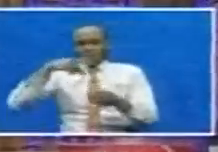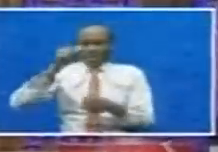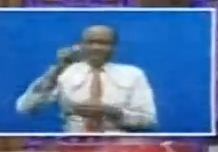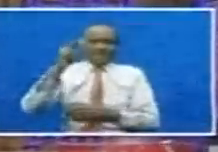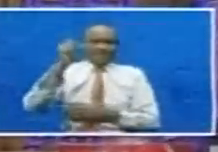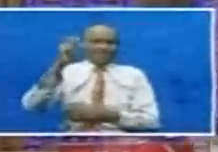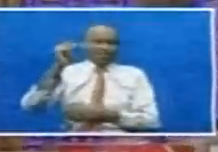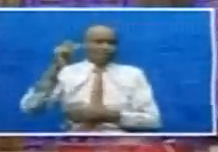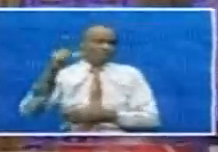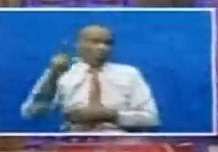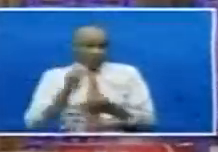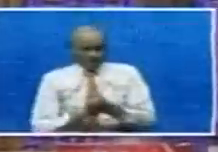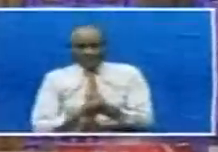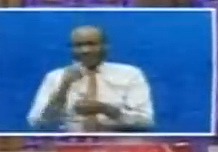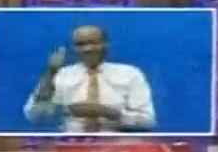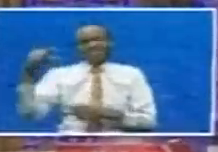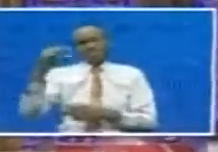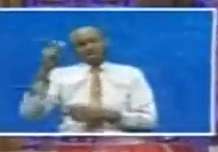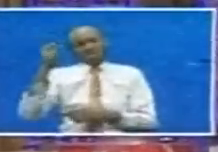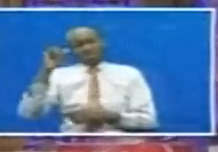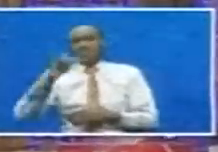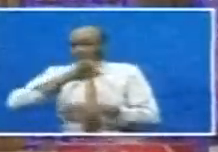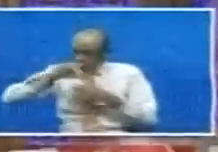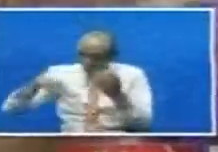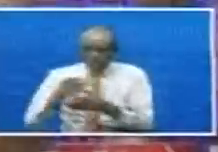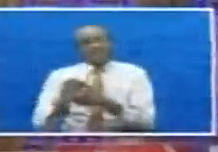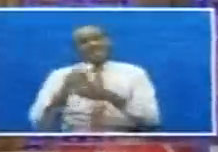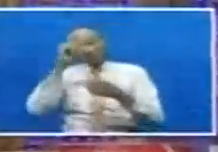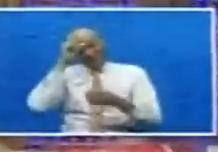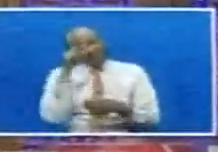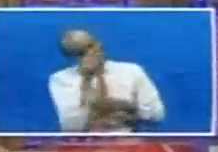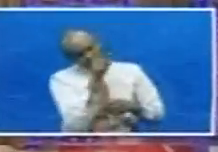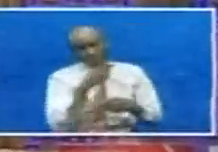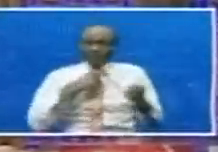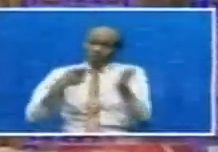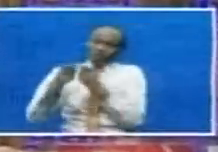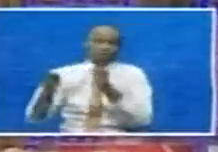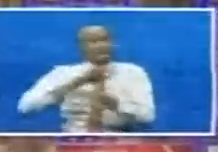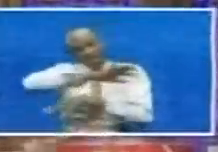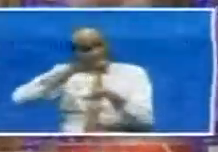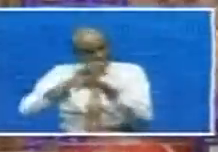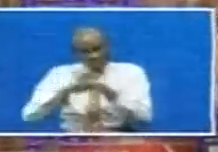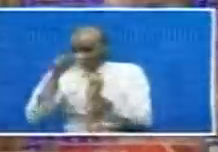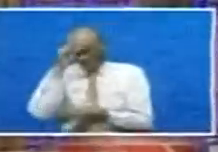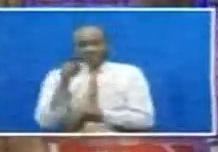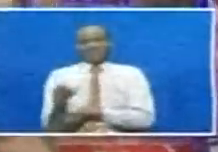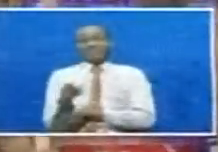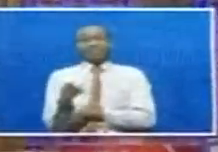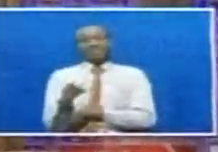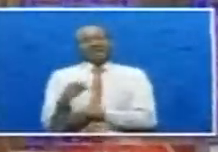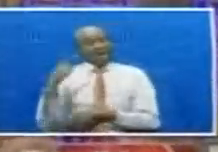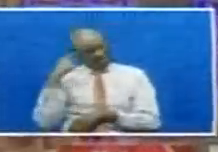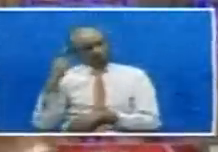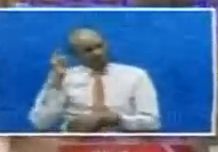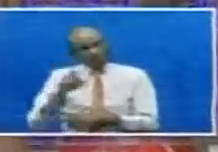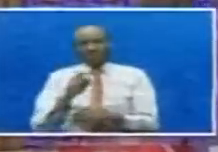parastatals, and agencies. So it was going to take care of all of those government owned entities. So we should be